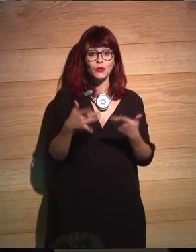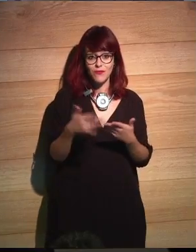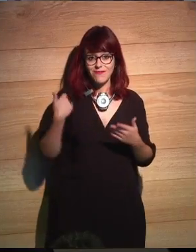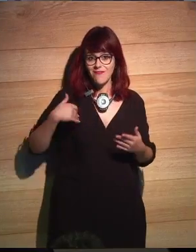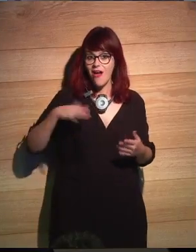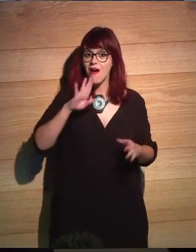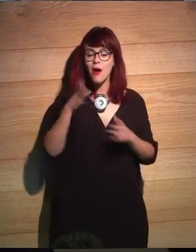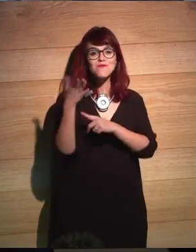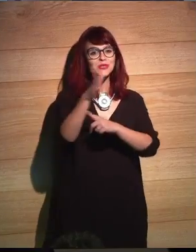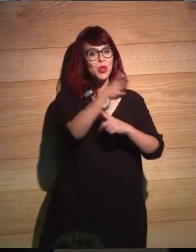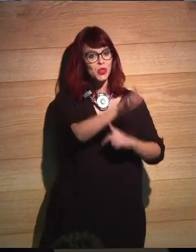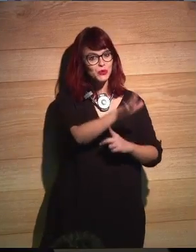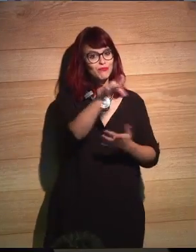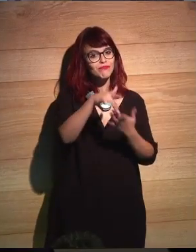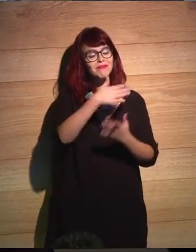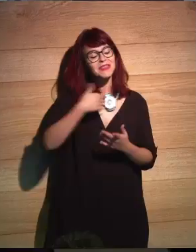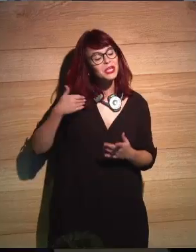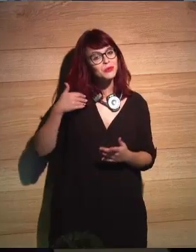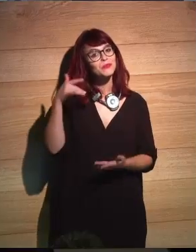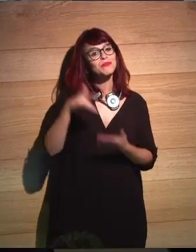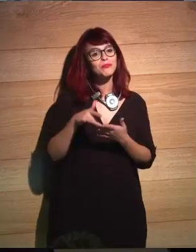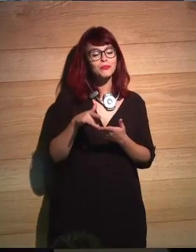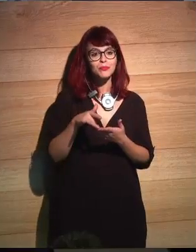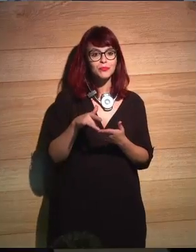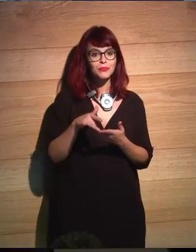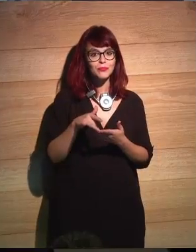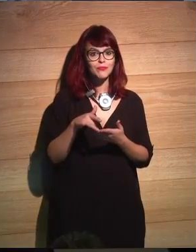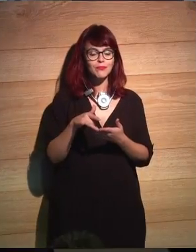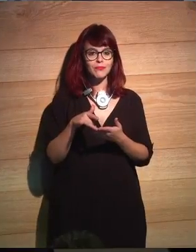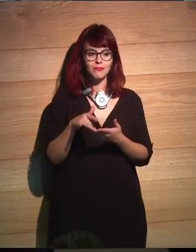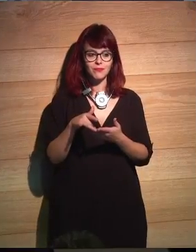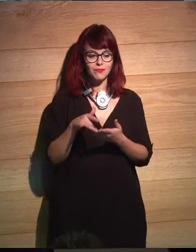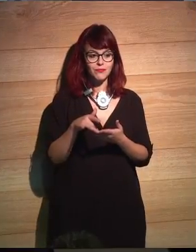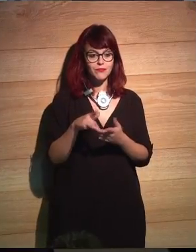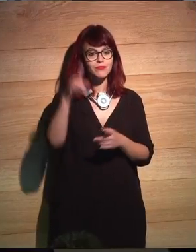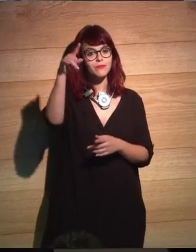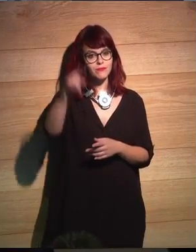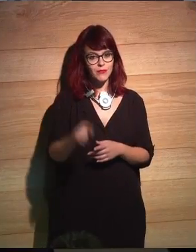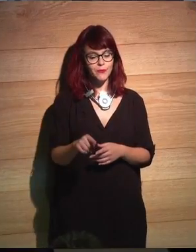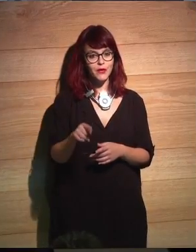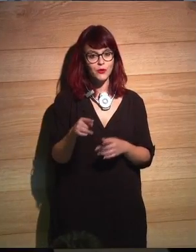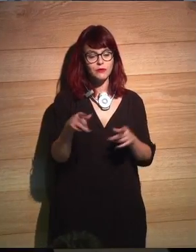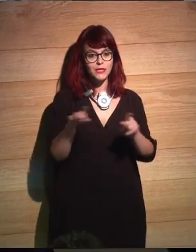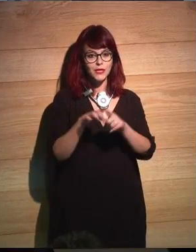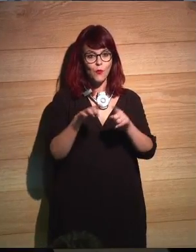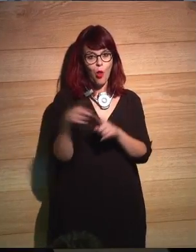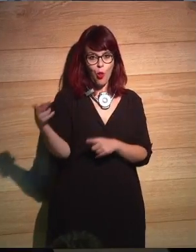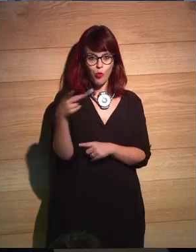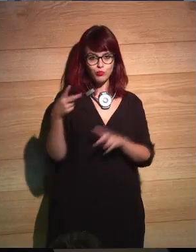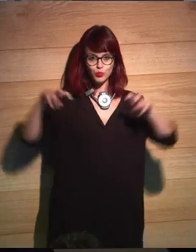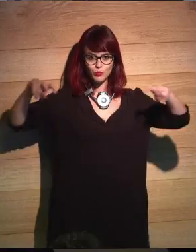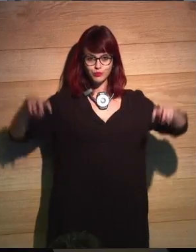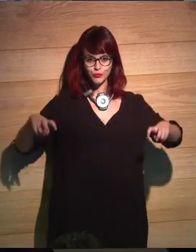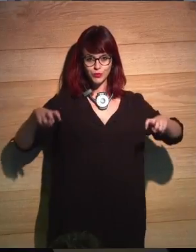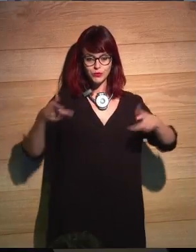forms, quoting you. Now, after this round of introductions, I would like to establish a bridge as